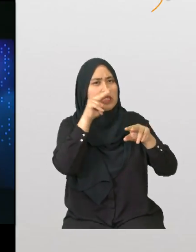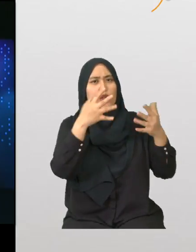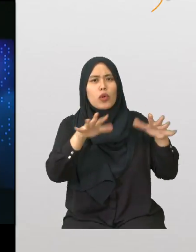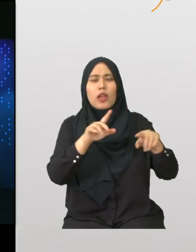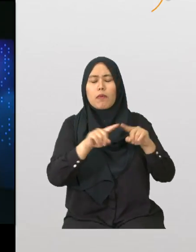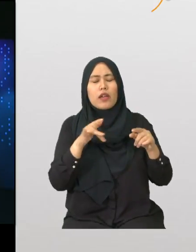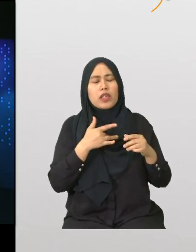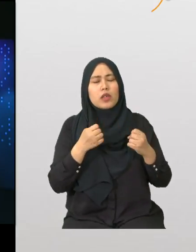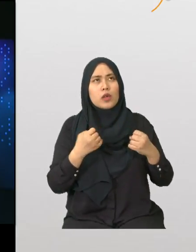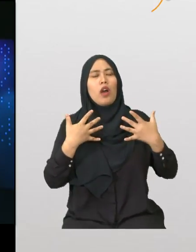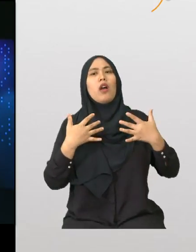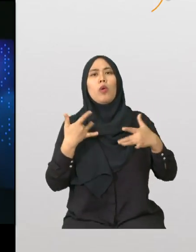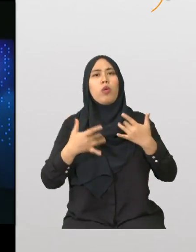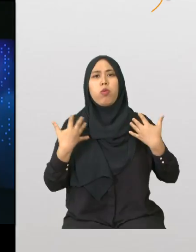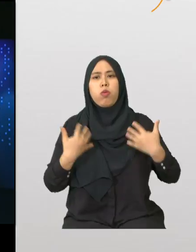electrifying.